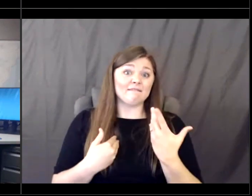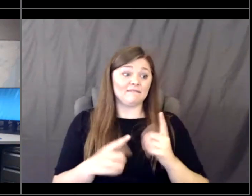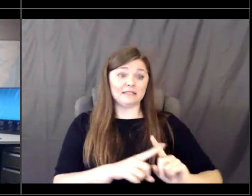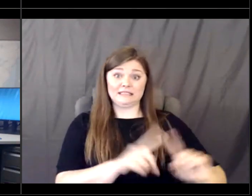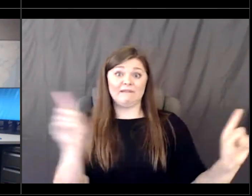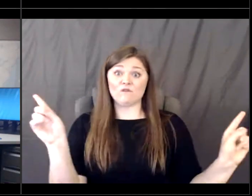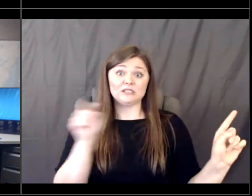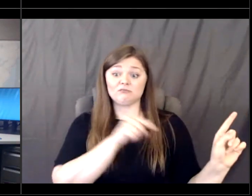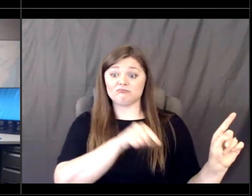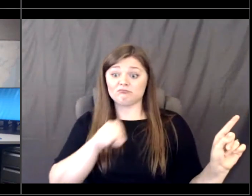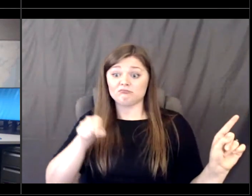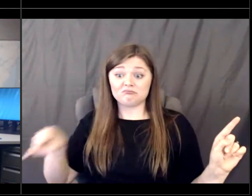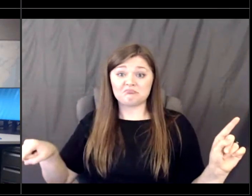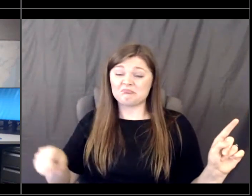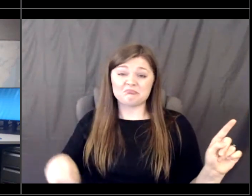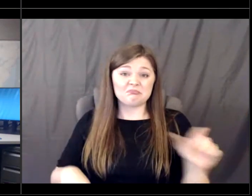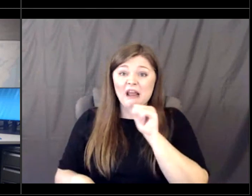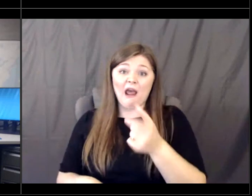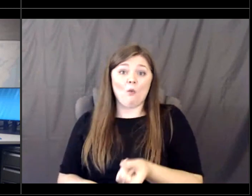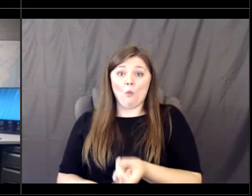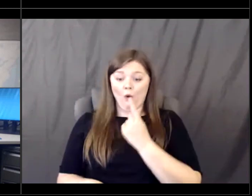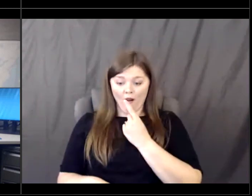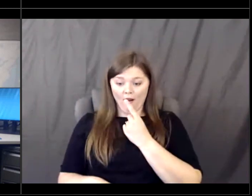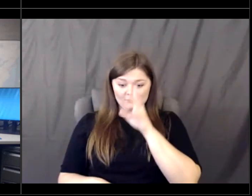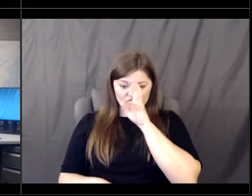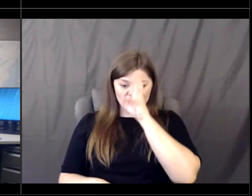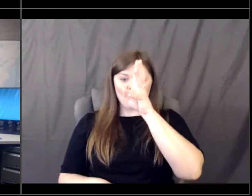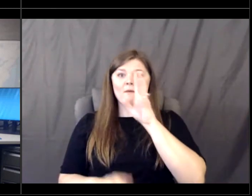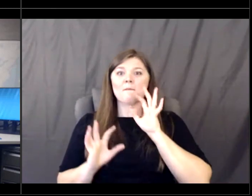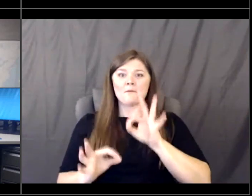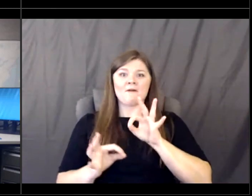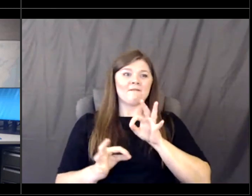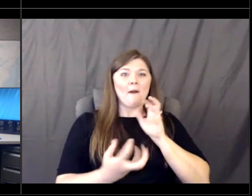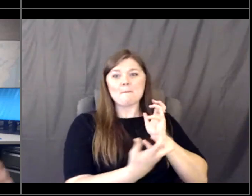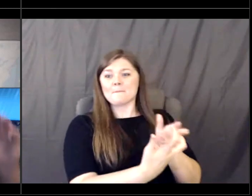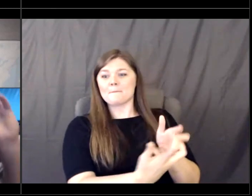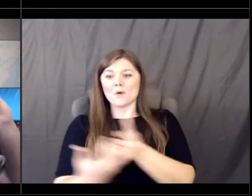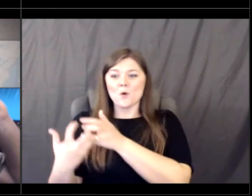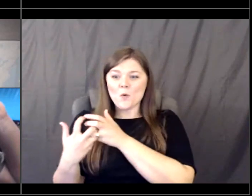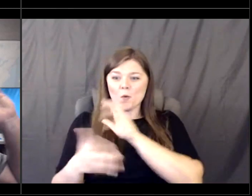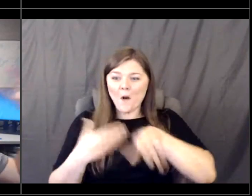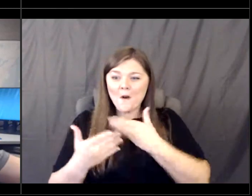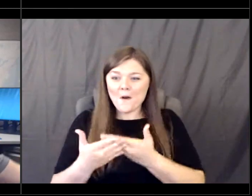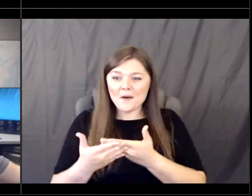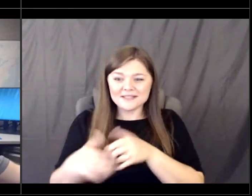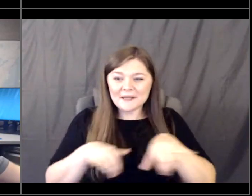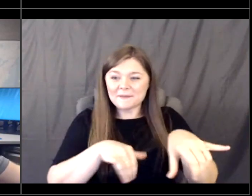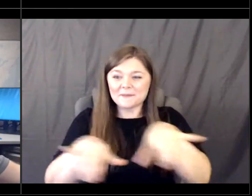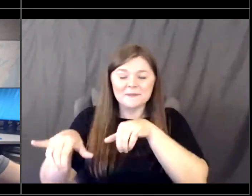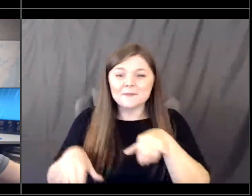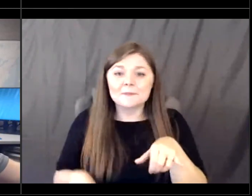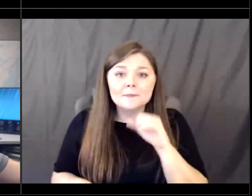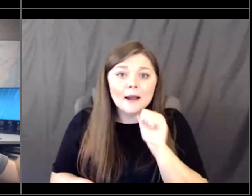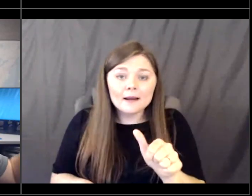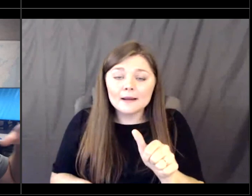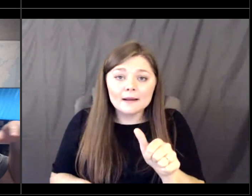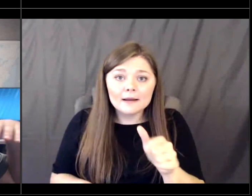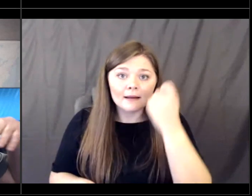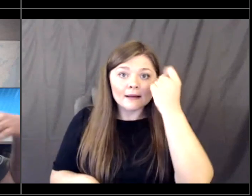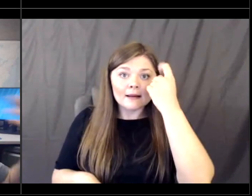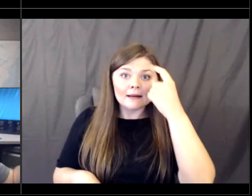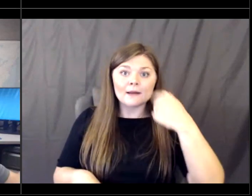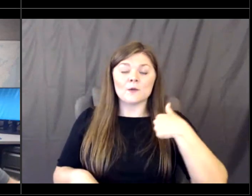there isn't going to be a solution that fits all. That's probably the number one thing to take away. And when you're serving the mass population, you're thinking